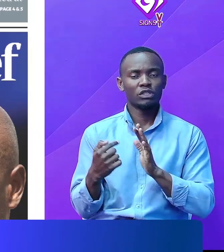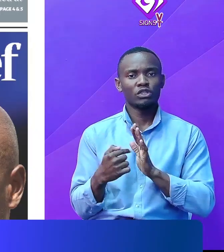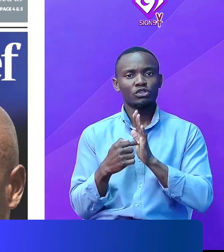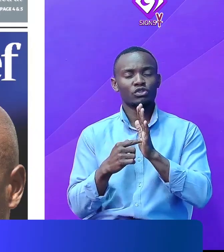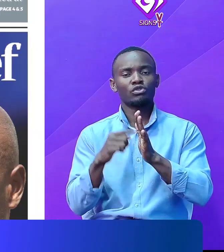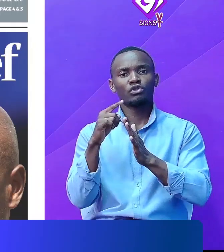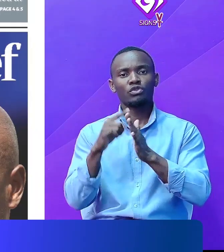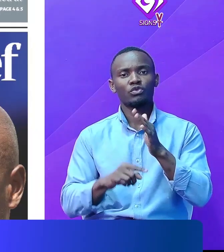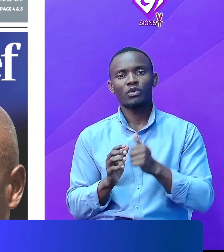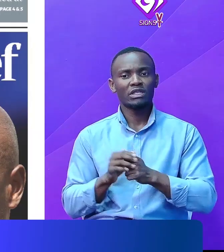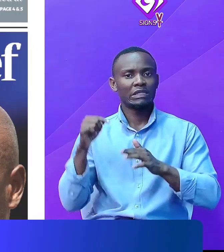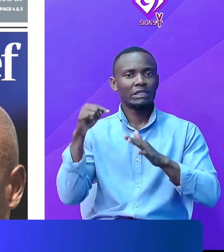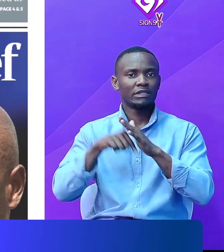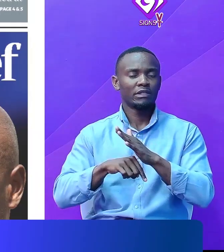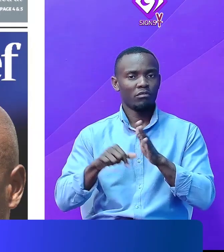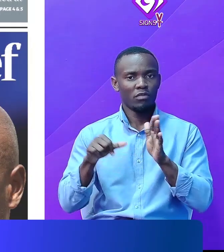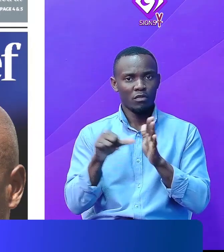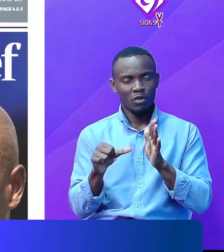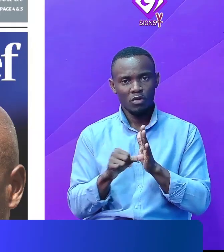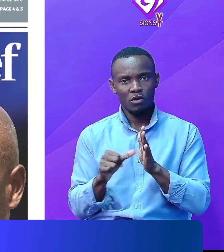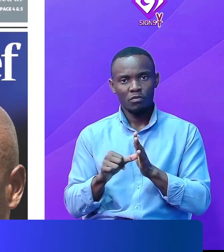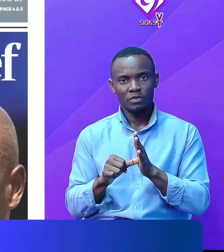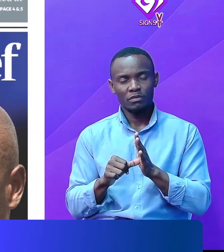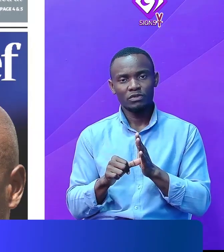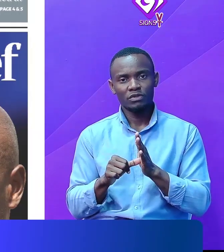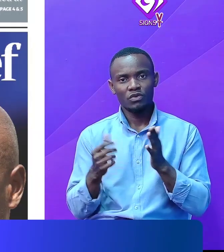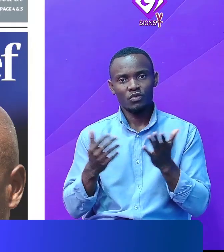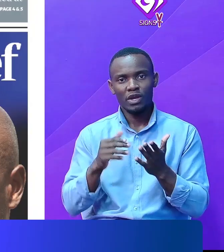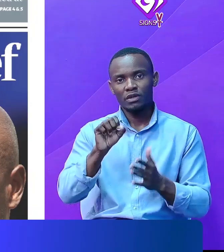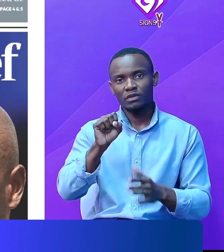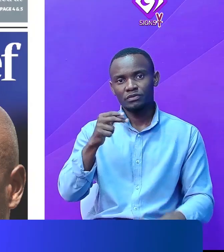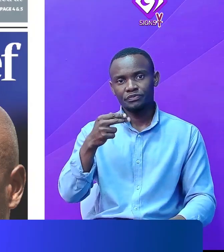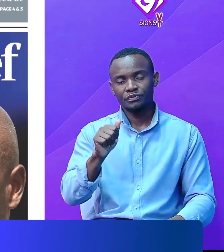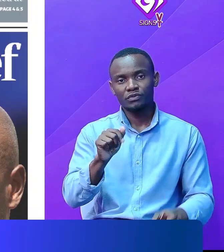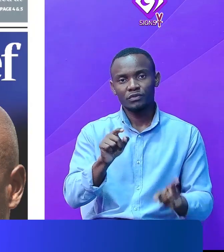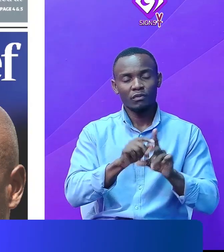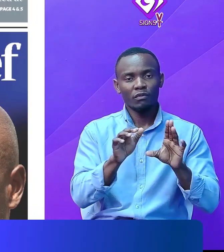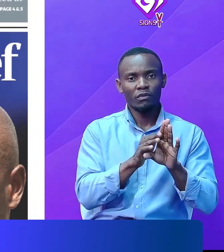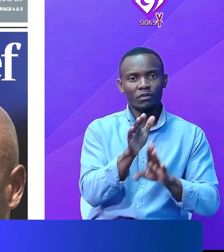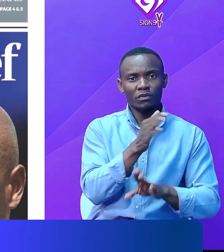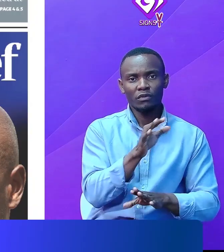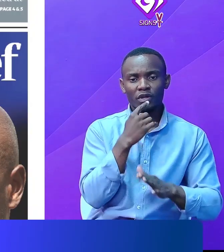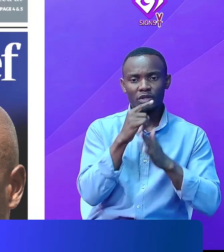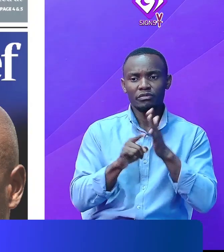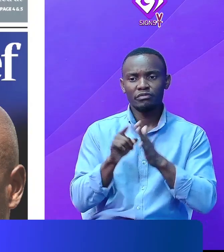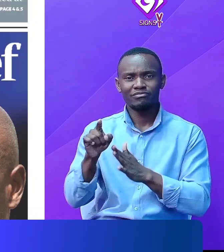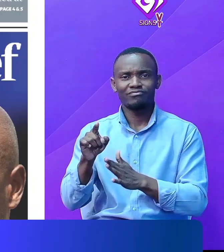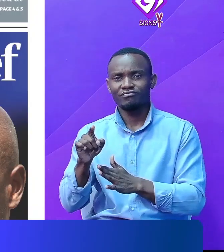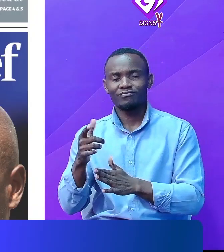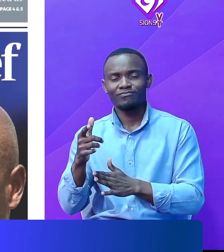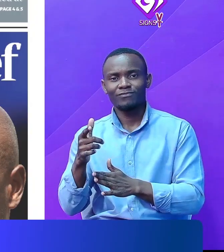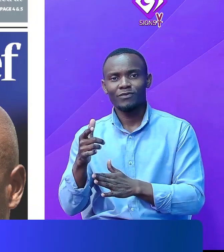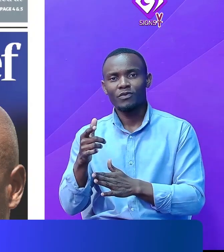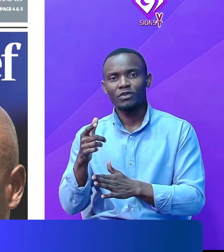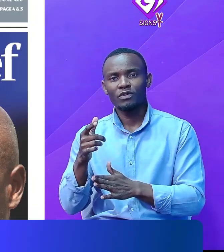tensions over the troubled Social Health Authority, with MPs accusing the minister of arrogance and contempt while he